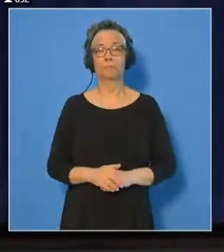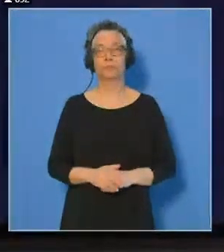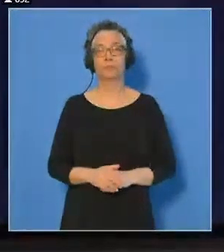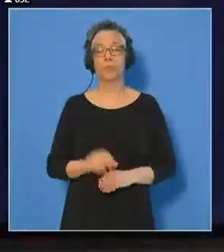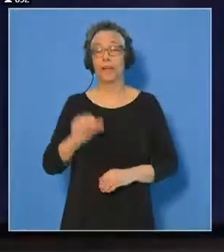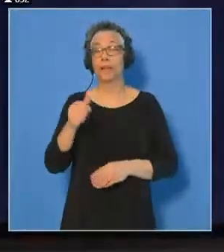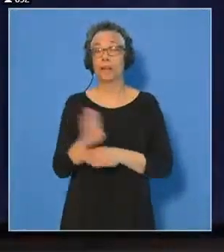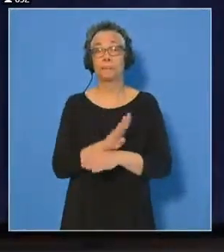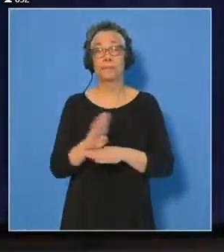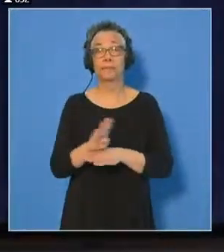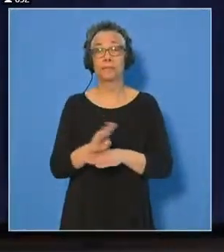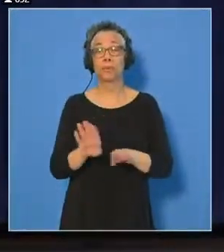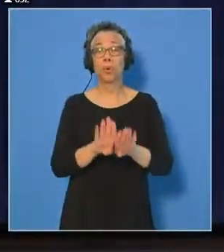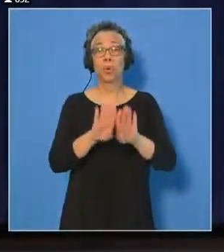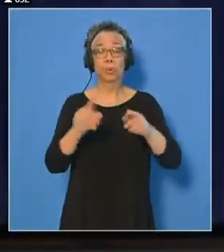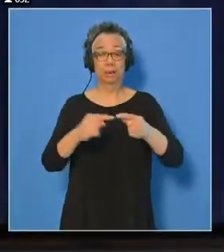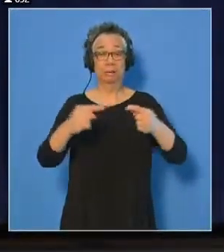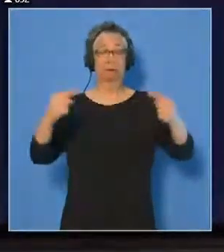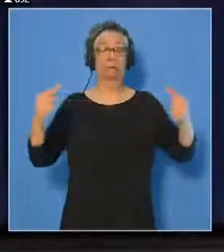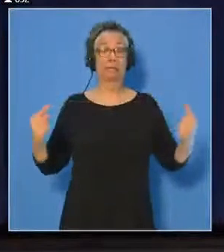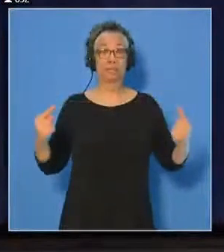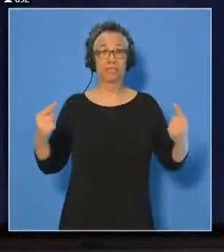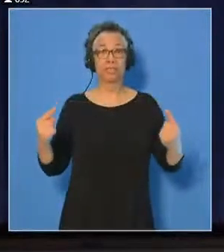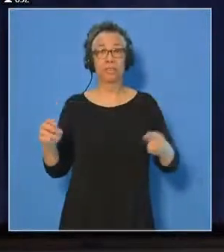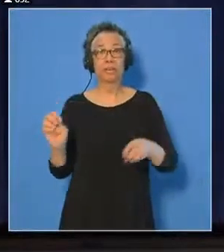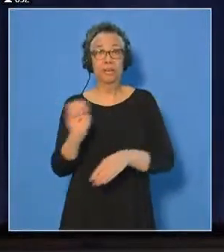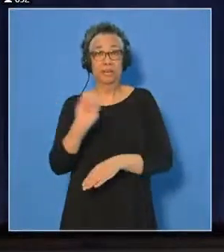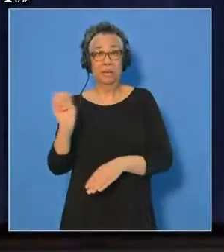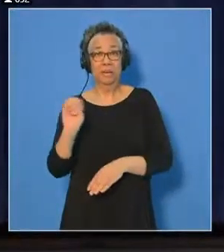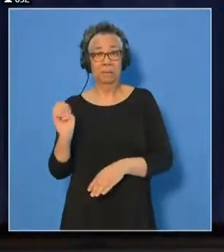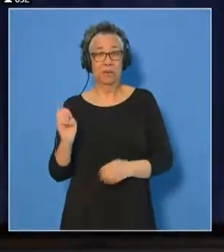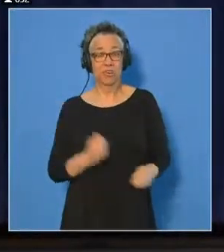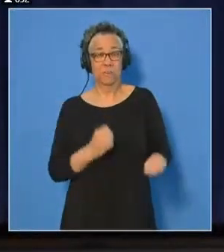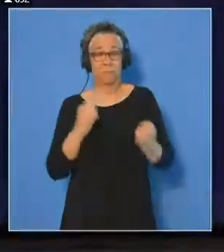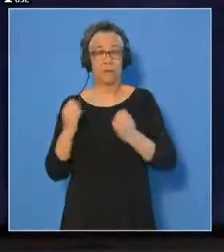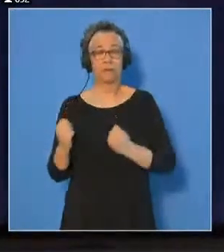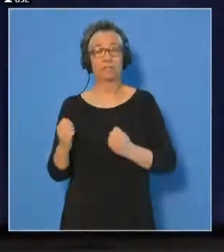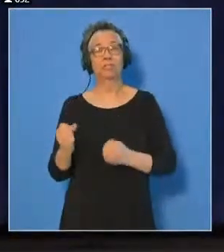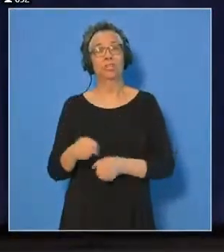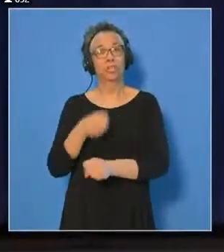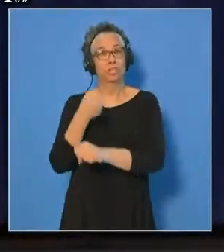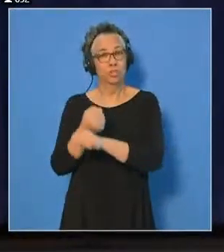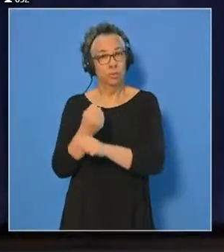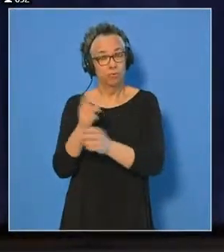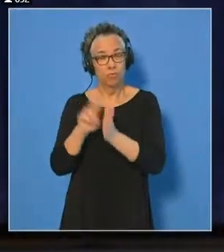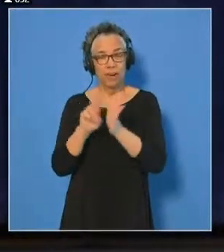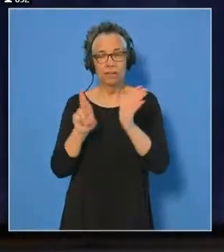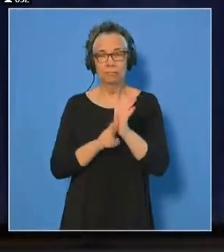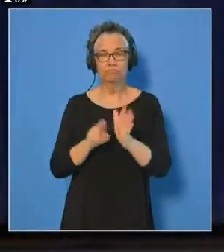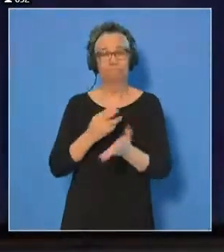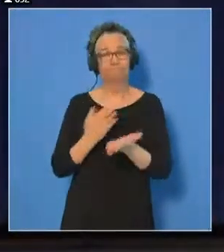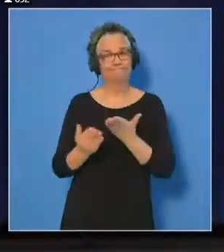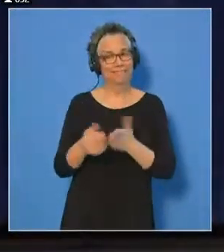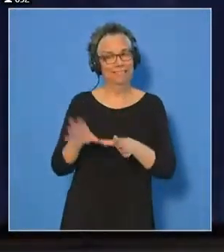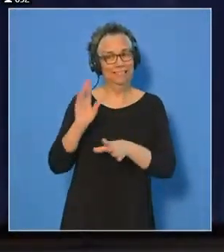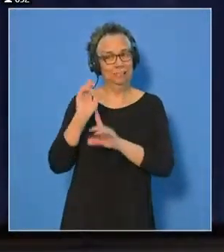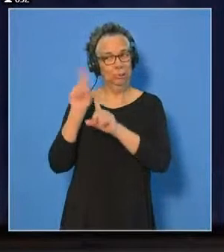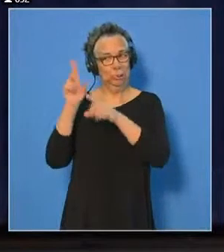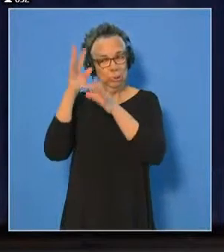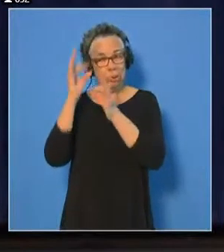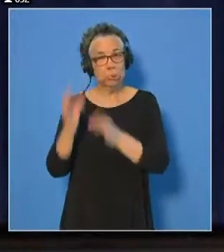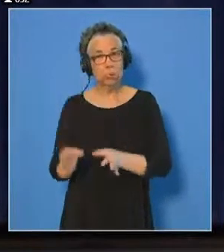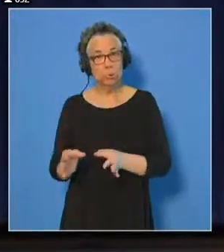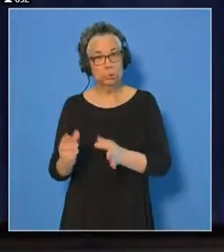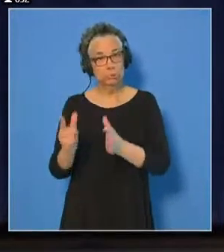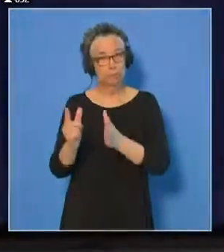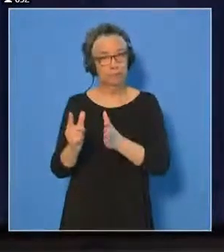Any business that opens contrary to the emergency powers shelter-in-place regulations will be liable to prosecution. I